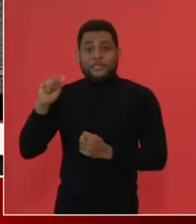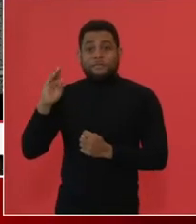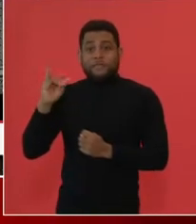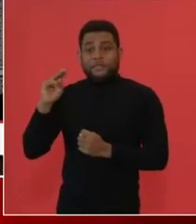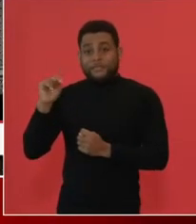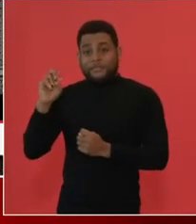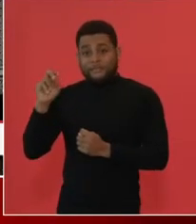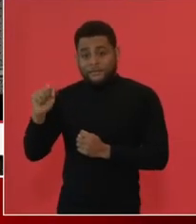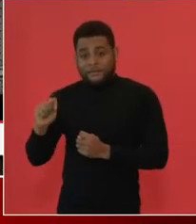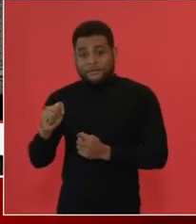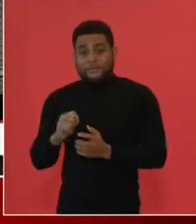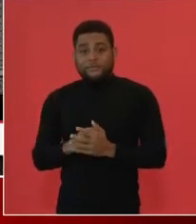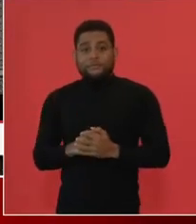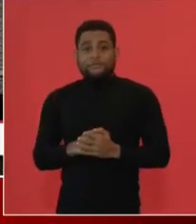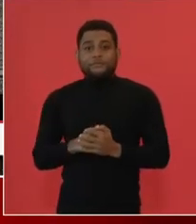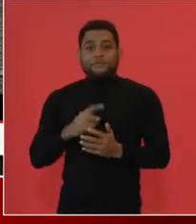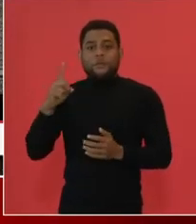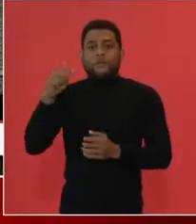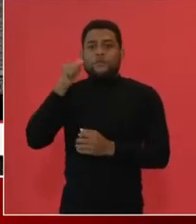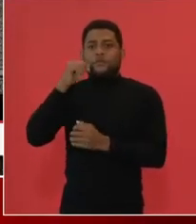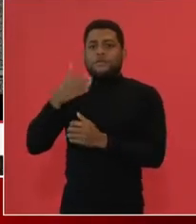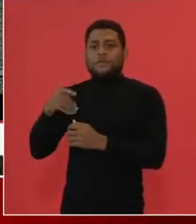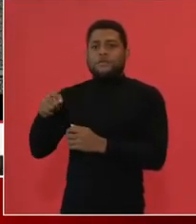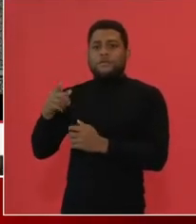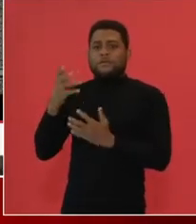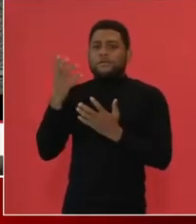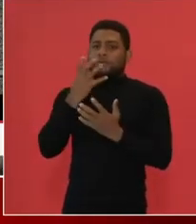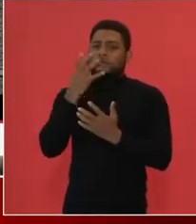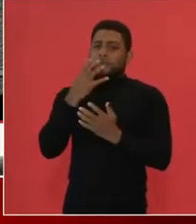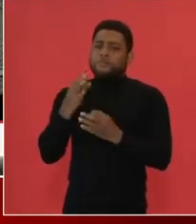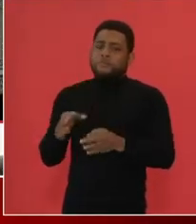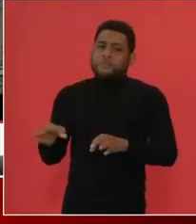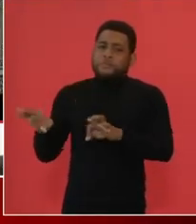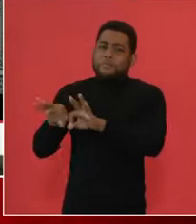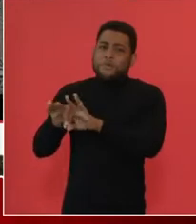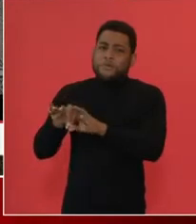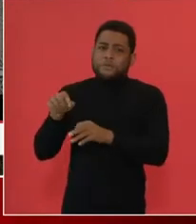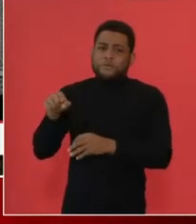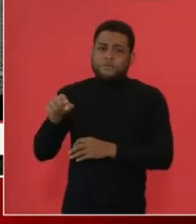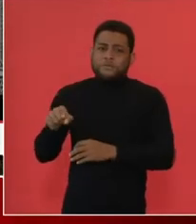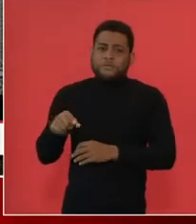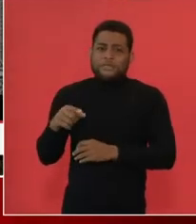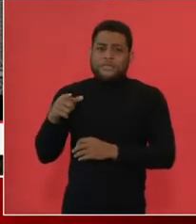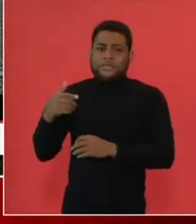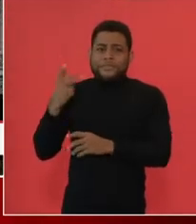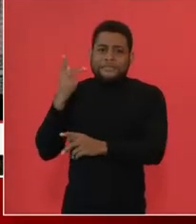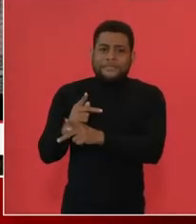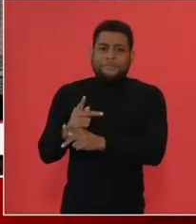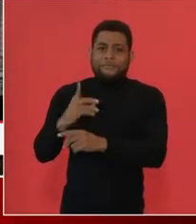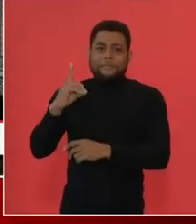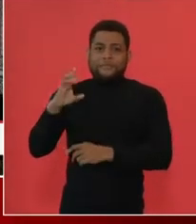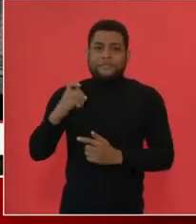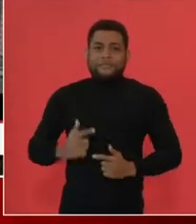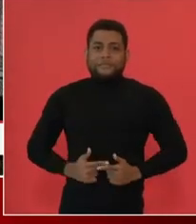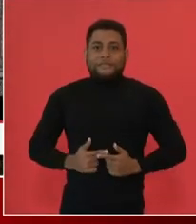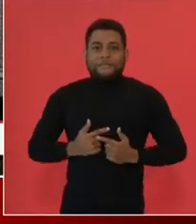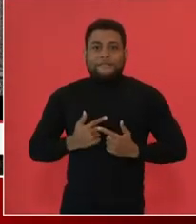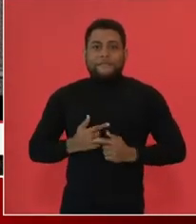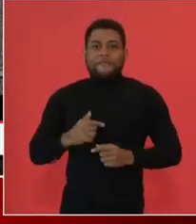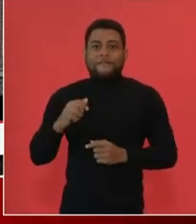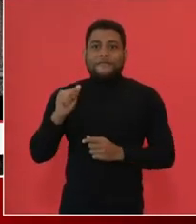who has been so key to how we have kept D.C. residents alive,